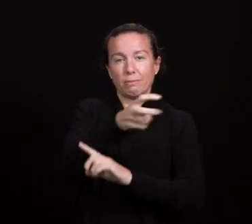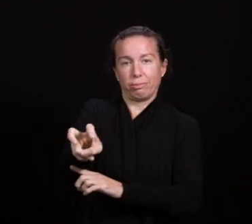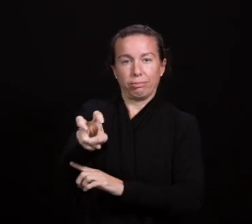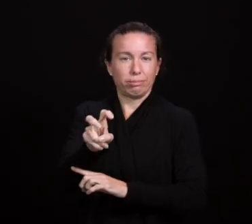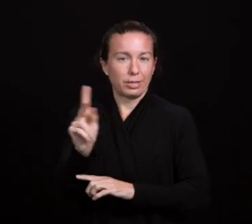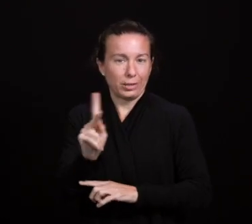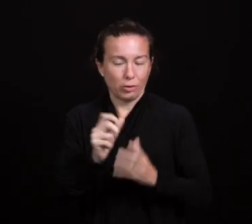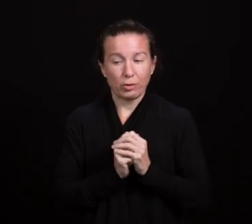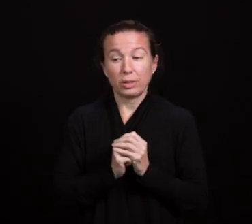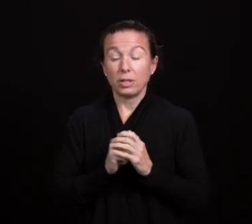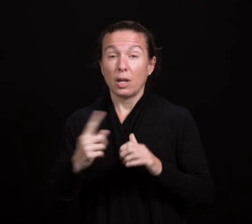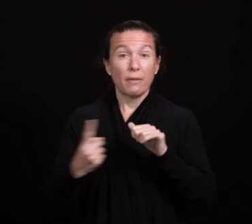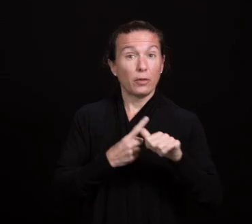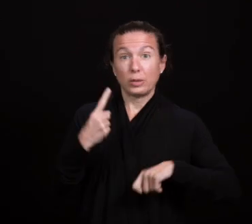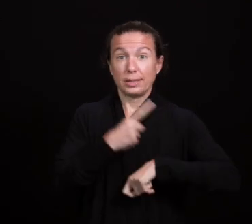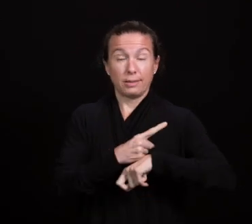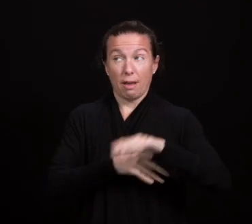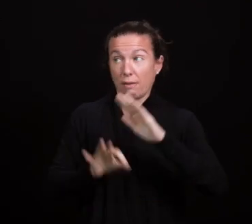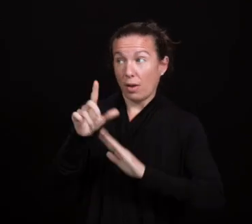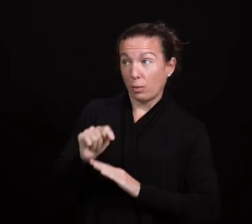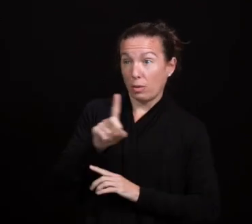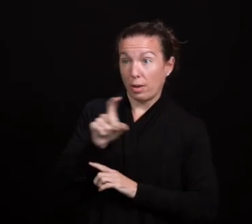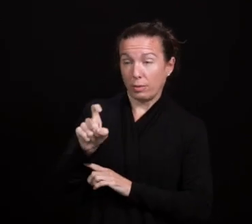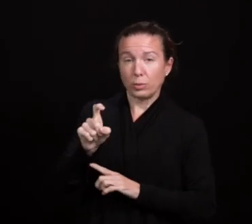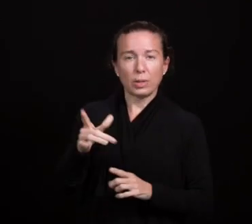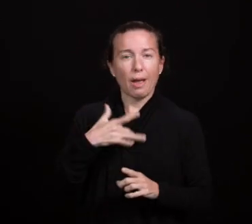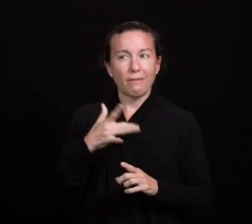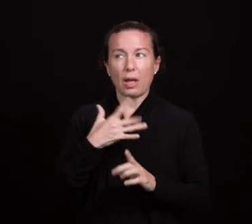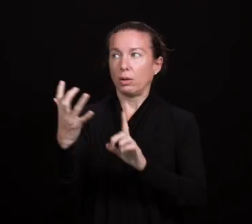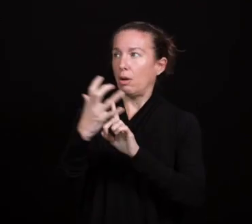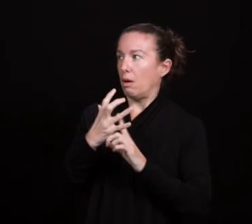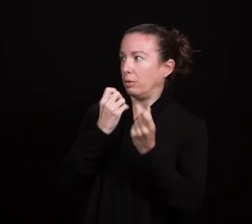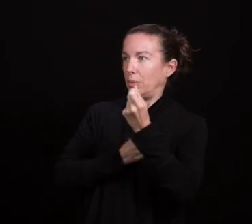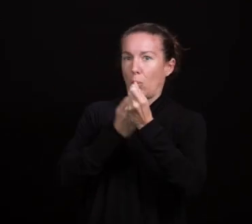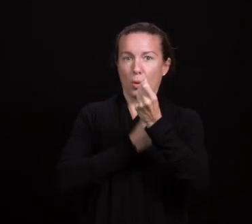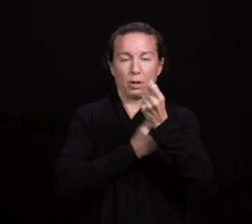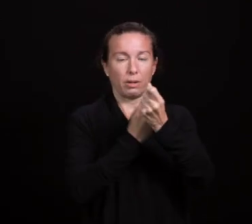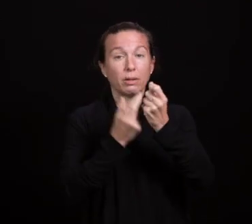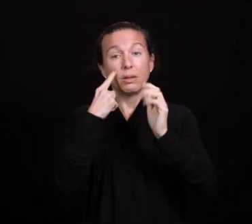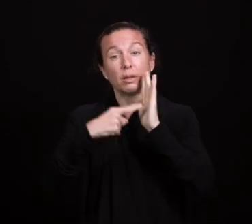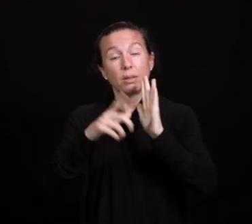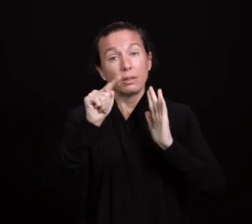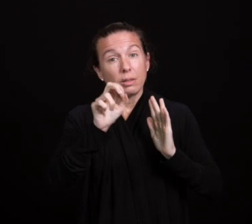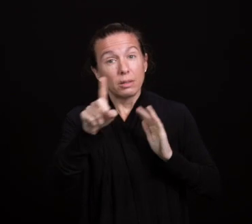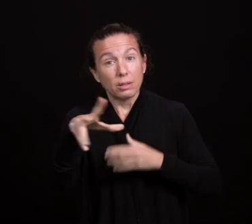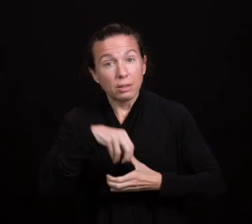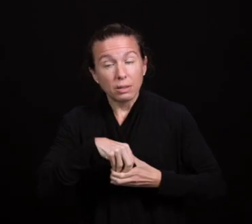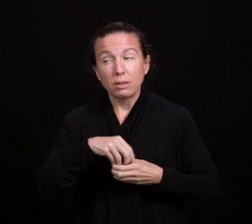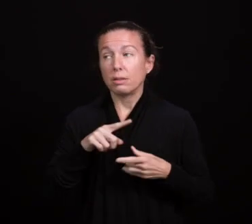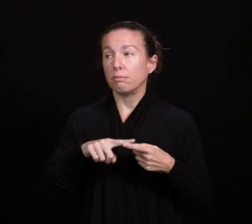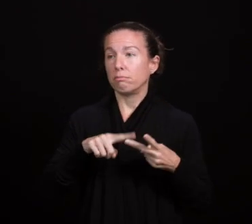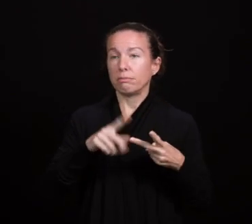very supportive from day one, the day we got the diagnosis. We've had support from teacher of the deaf, other parents.